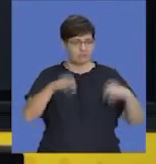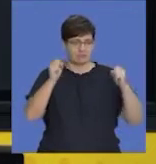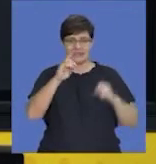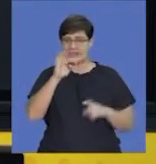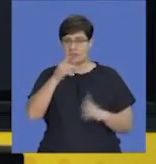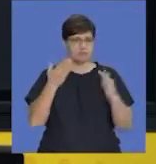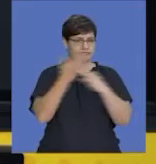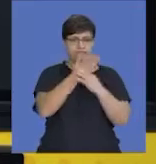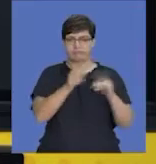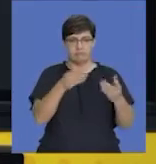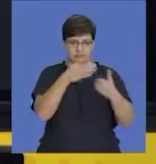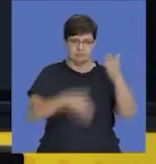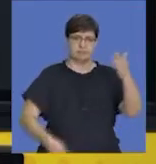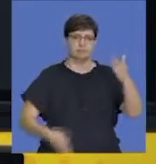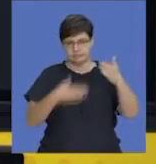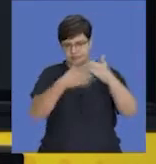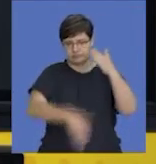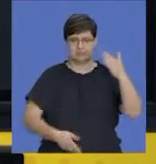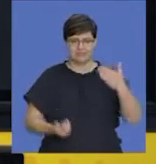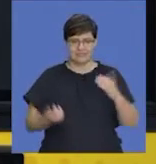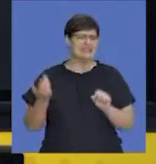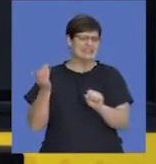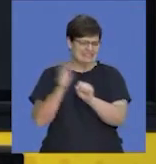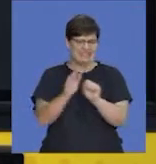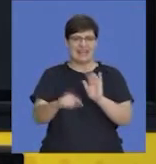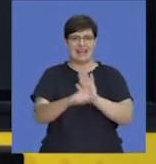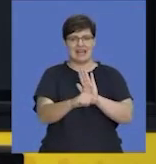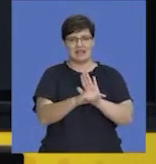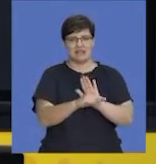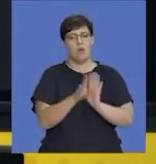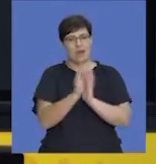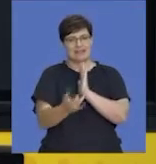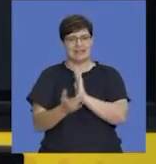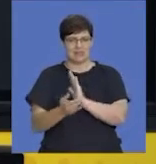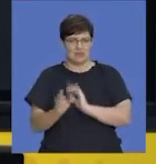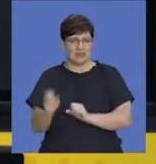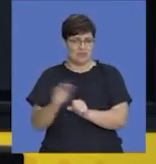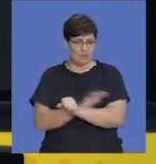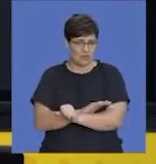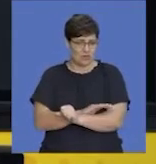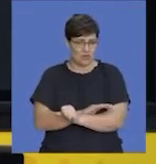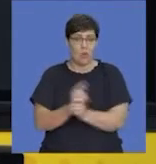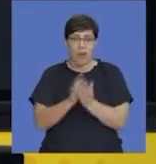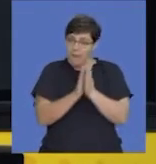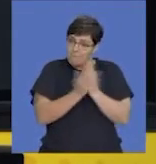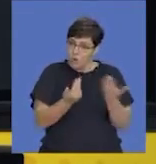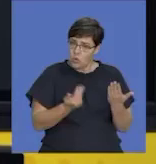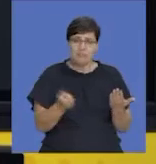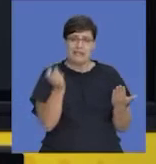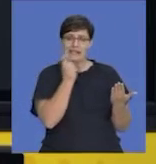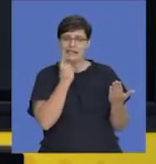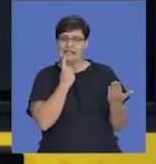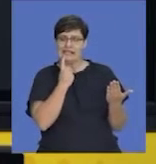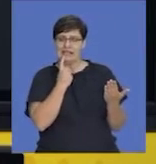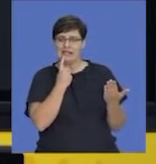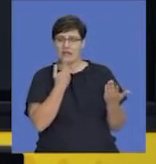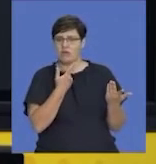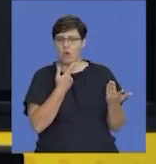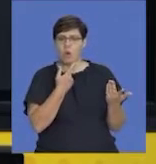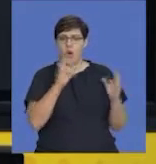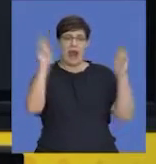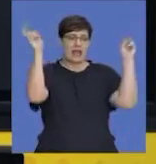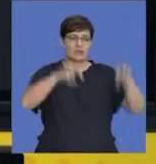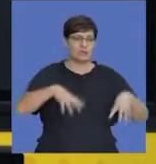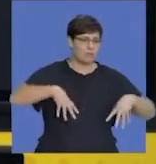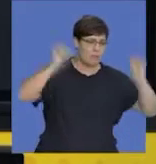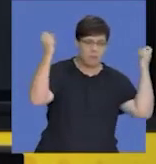obviously that could also impact negatively on having a digital device, whereas if you had a book in front of you, whether there was no electricity or